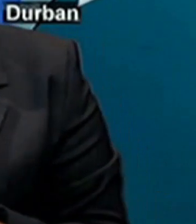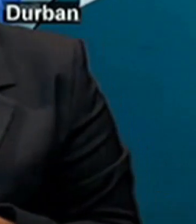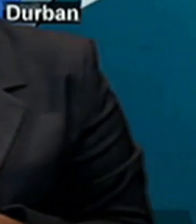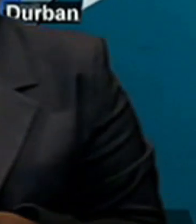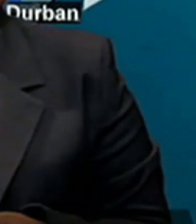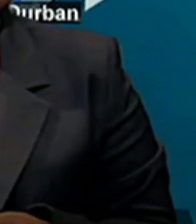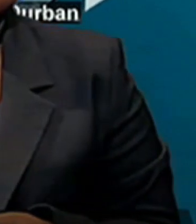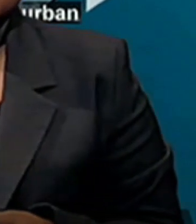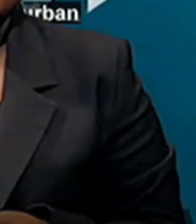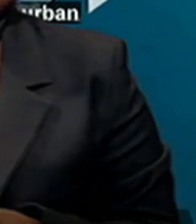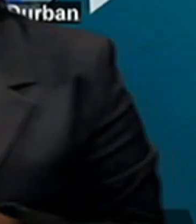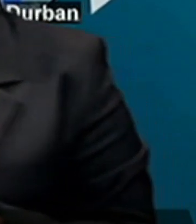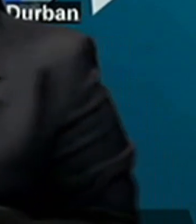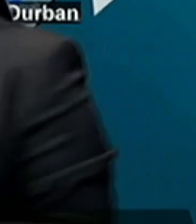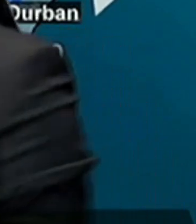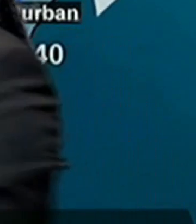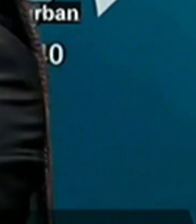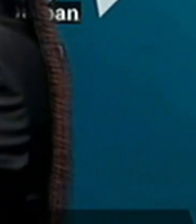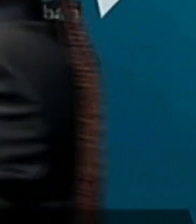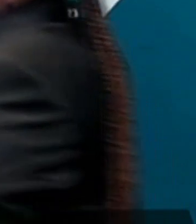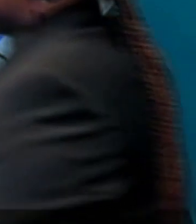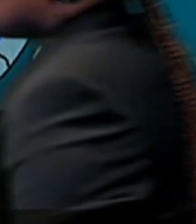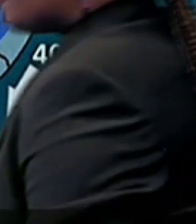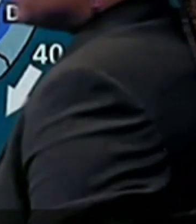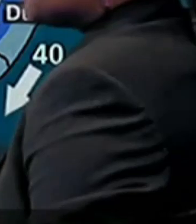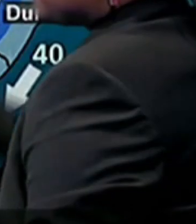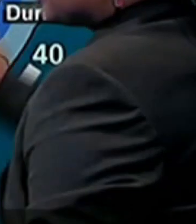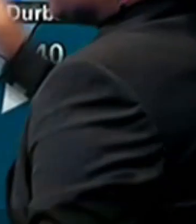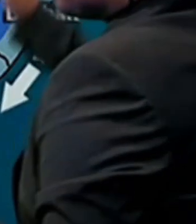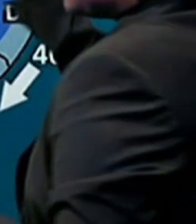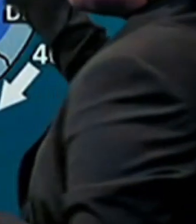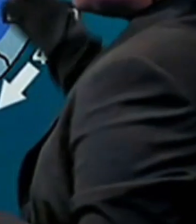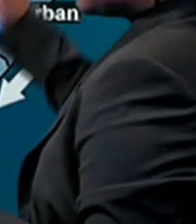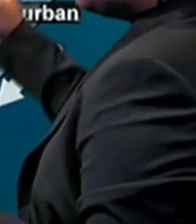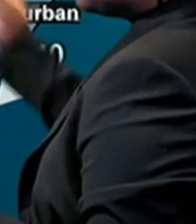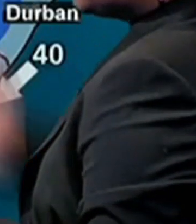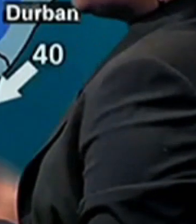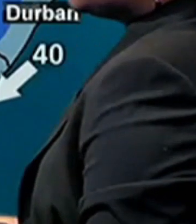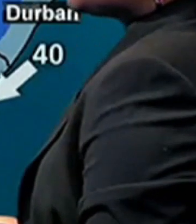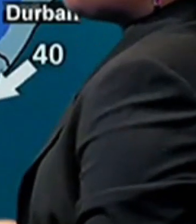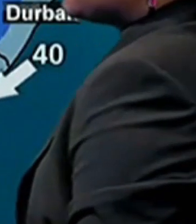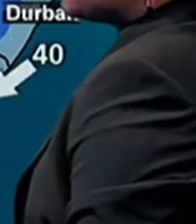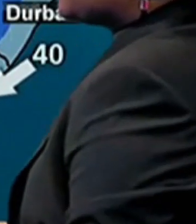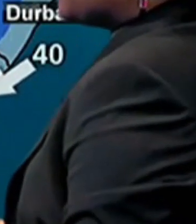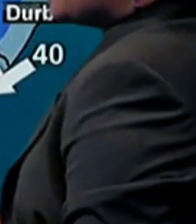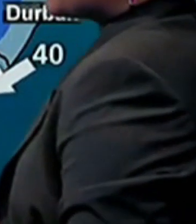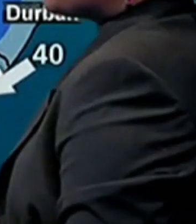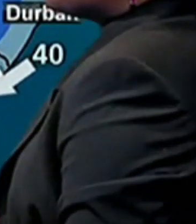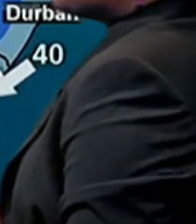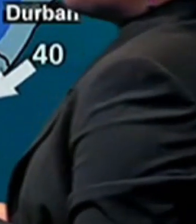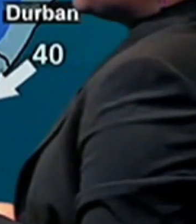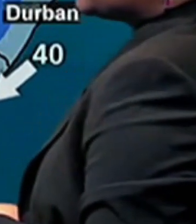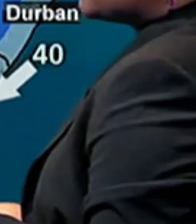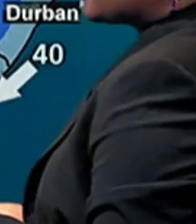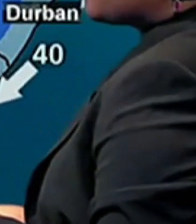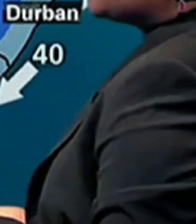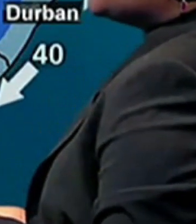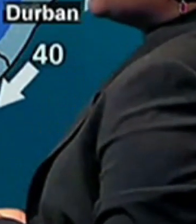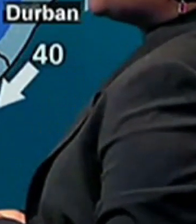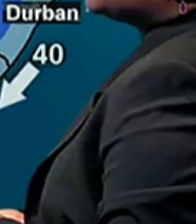maemo a bosa mo bosegonjo ga mmogo le mo tsatsing la kamoso go bontsha fa go tla itemogela pula ka diperesente di le 60 ka kwa porofenseng